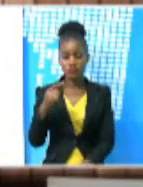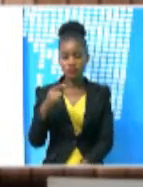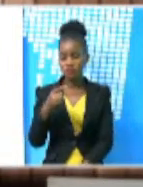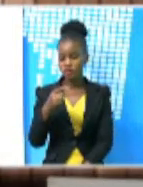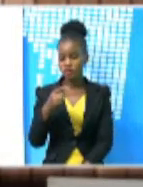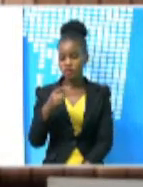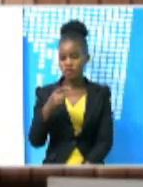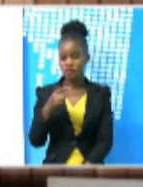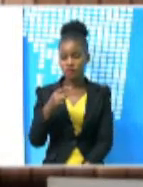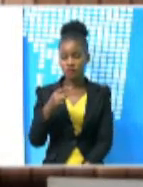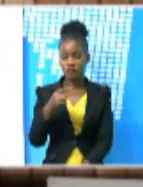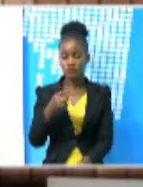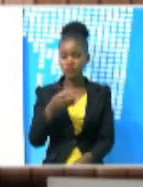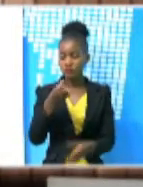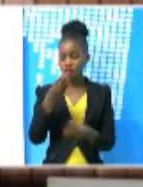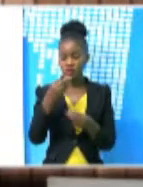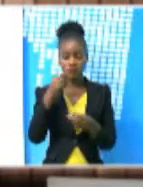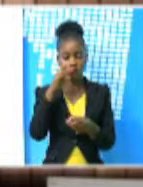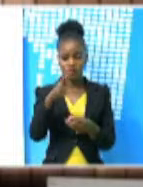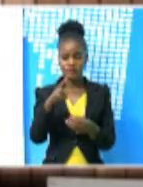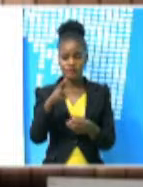produce,